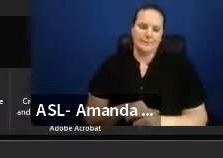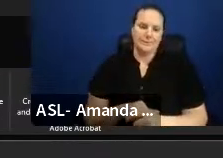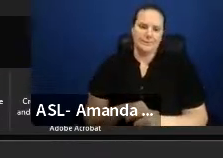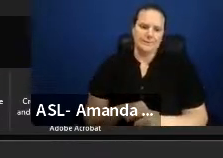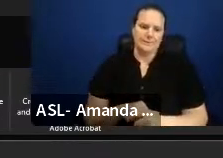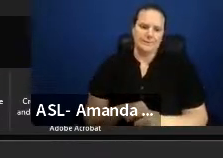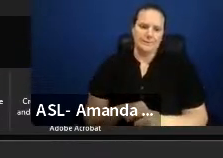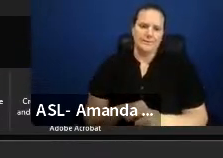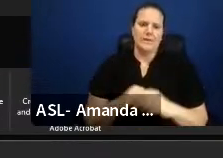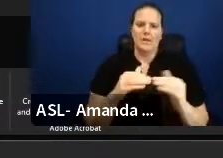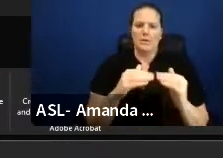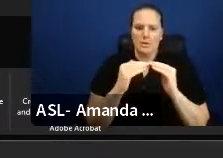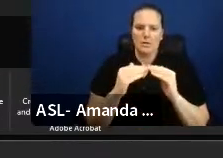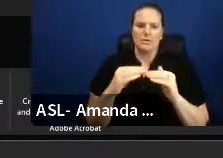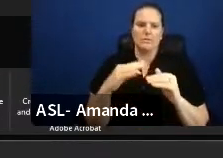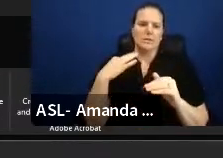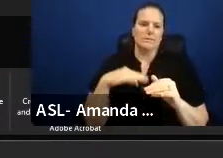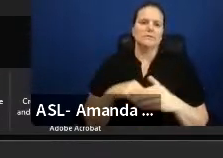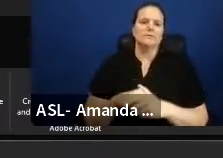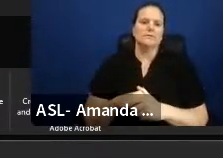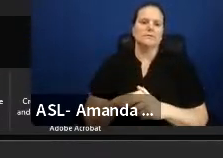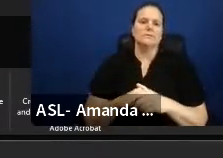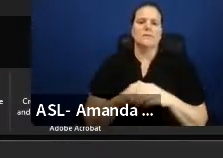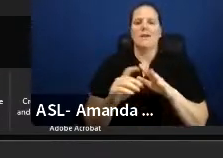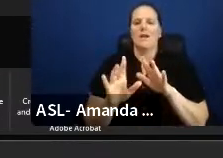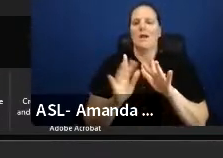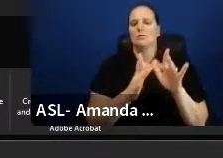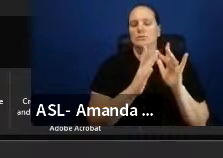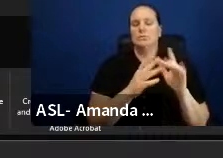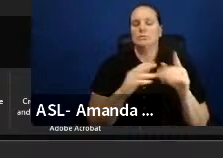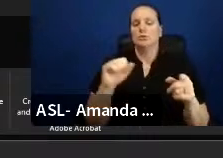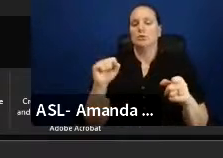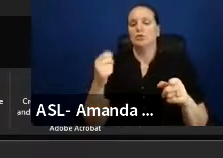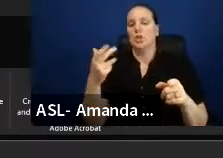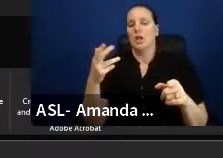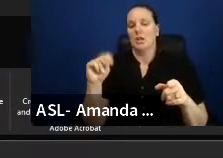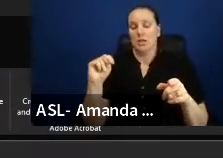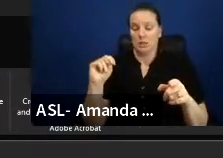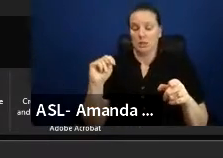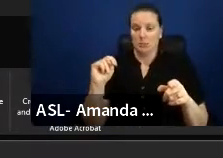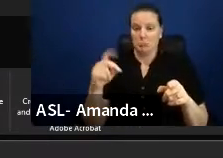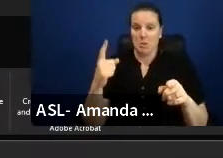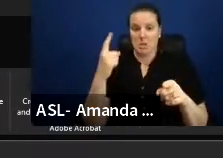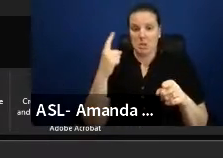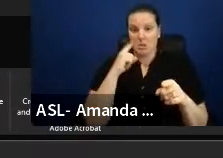And I think I did capture, there's something about that we can bring back again about how we